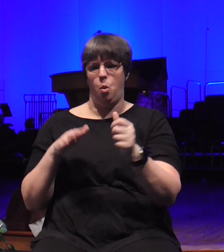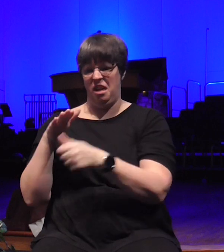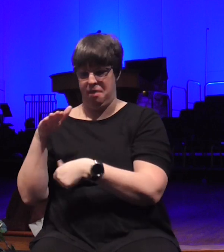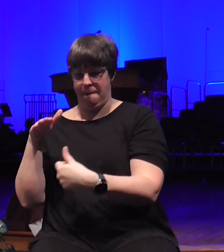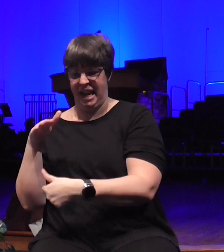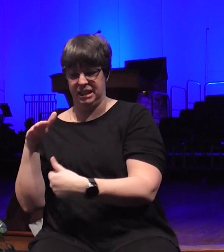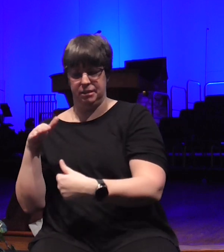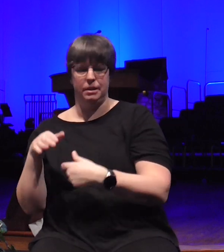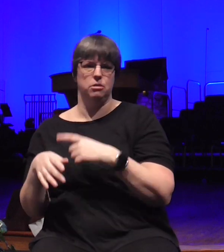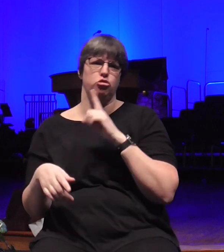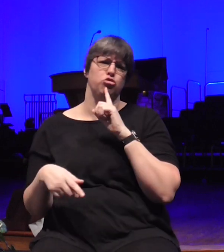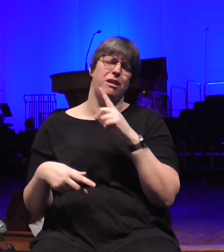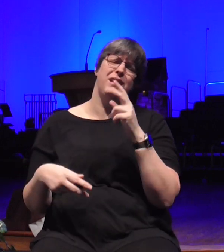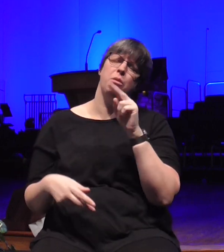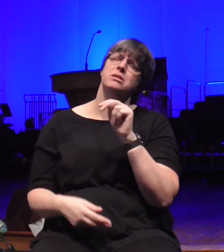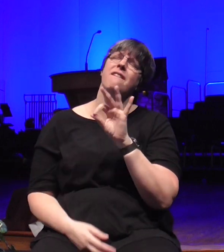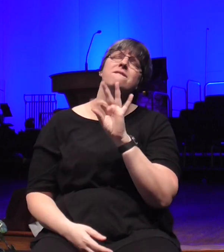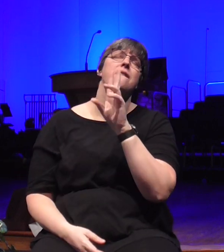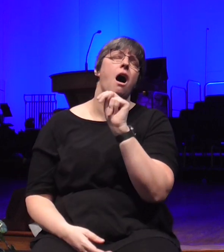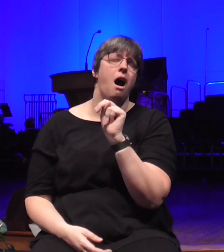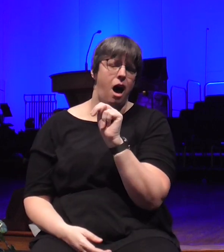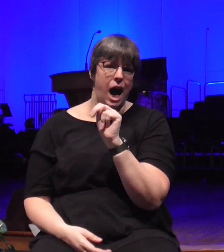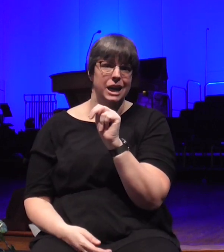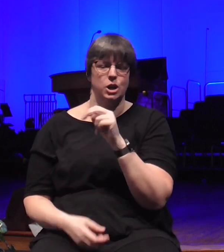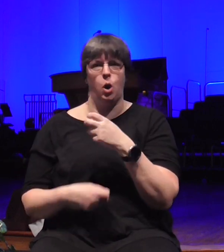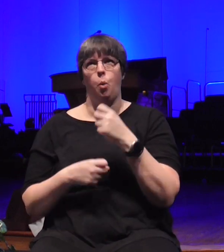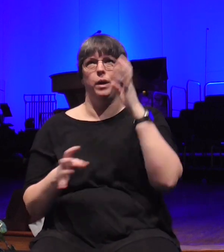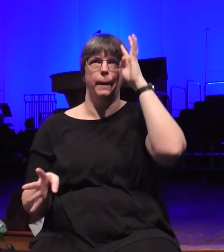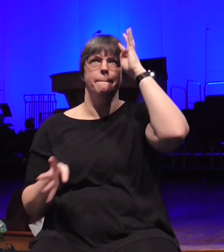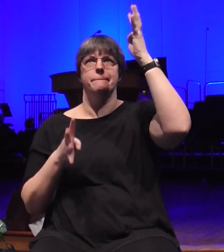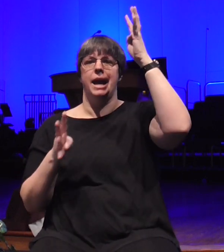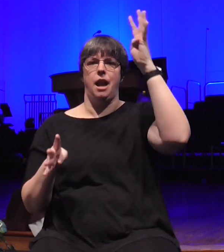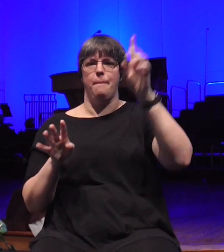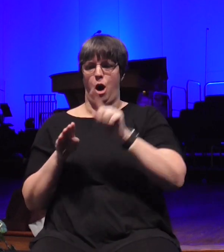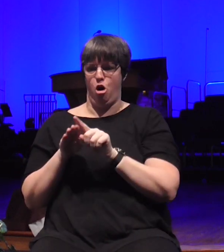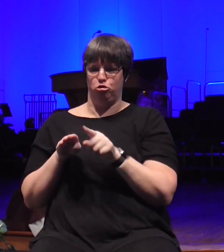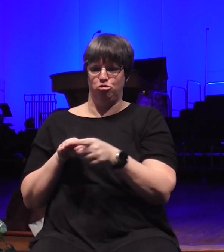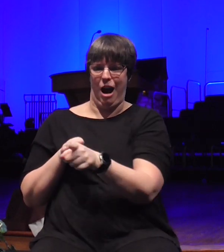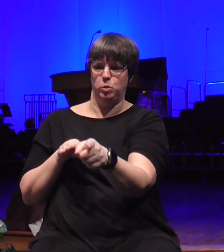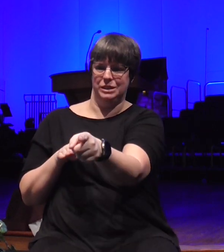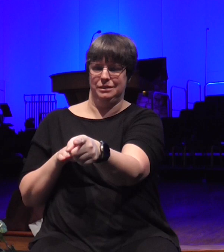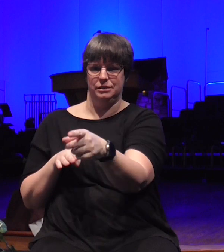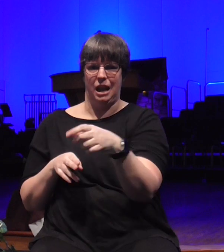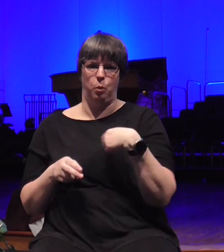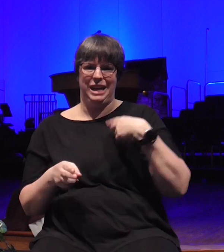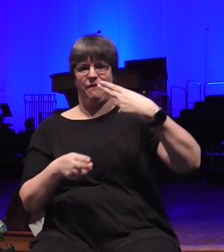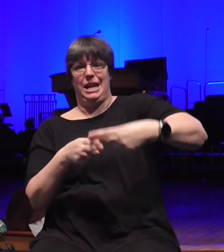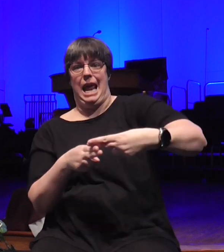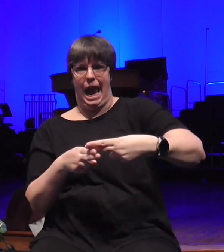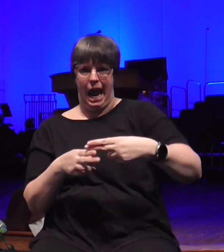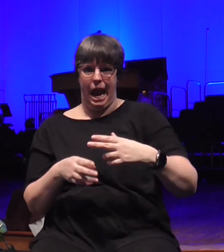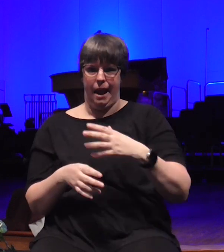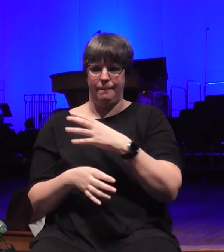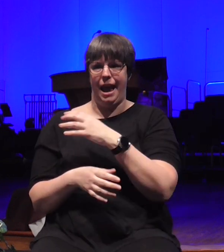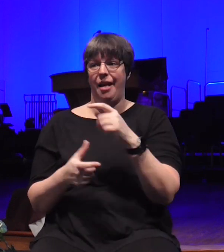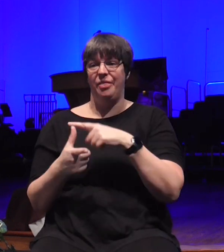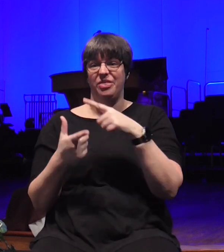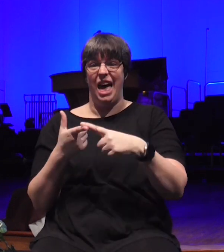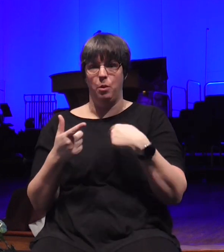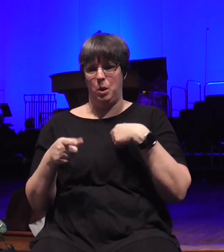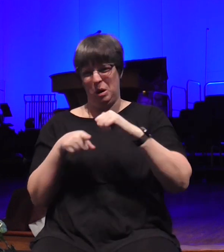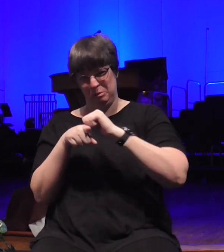much fun. It was the best. We made up lots of routes and we gave them each a name and we'd run each one until we had it